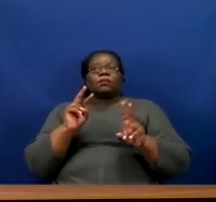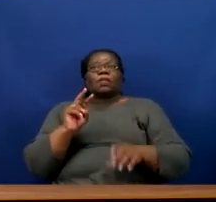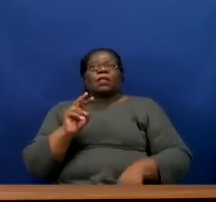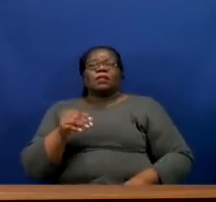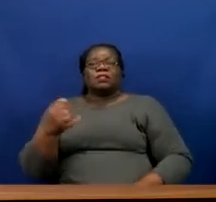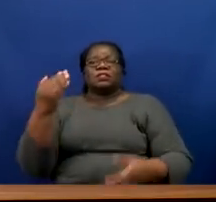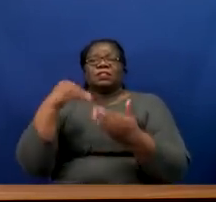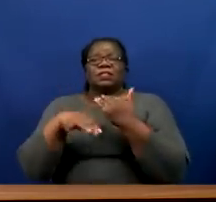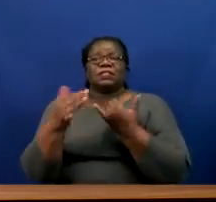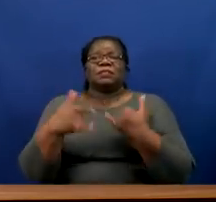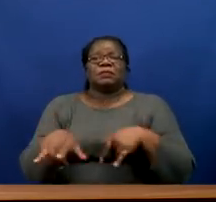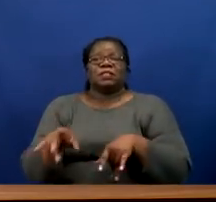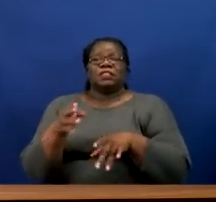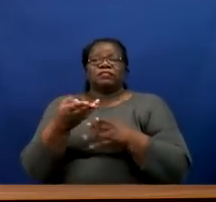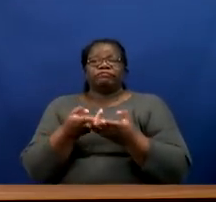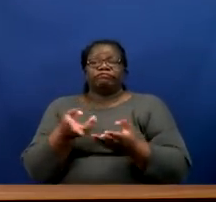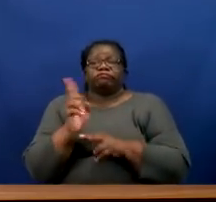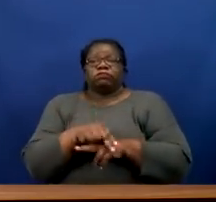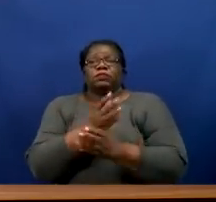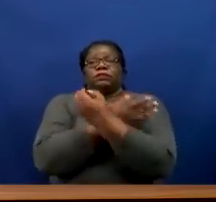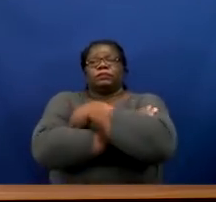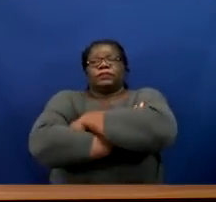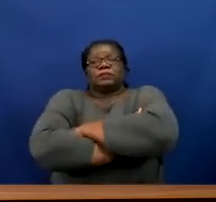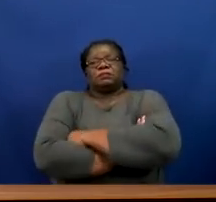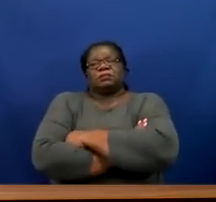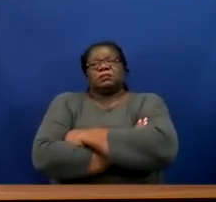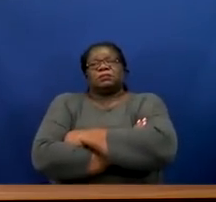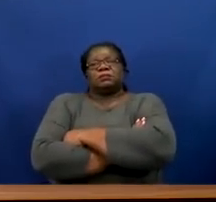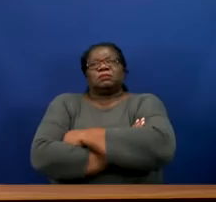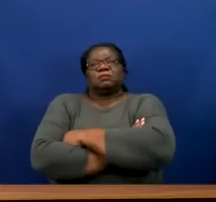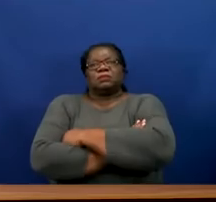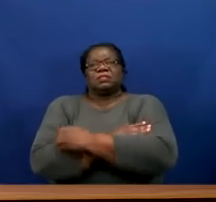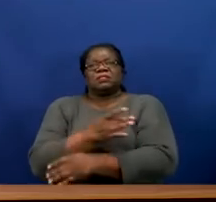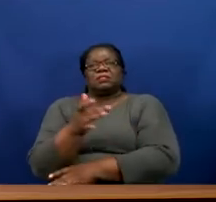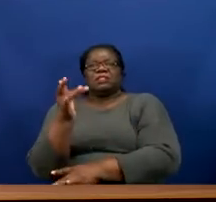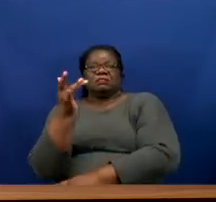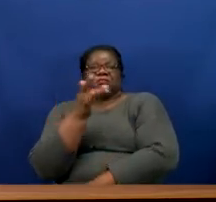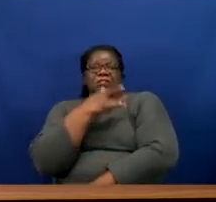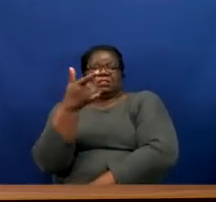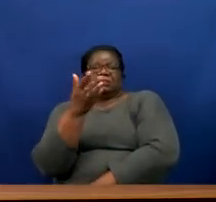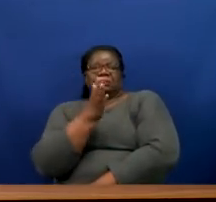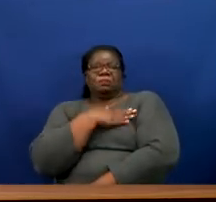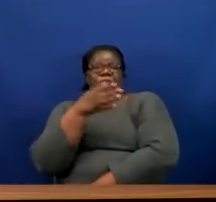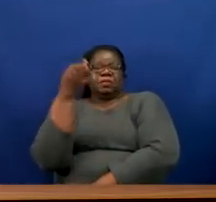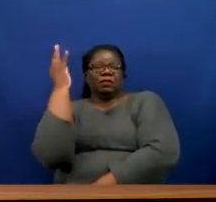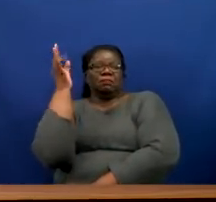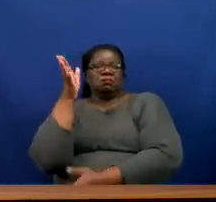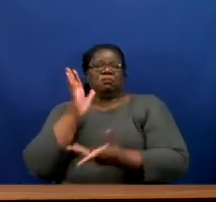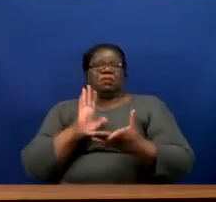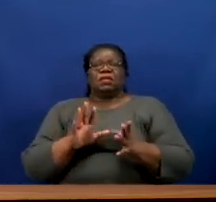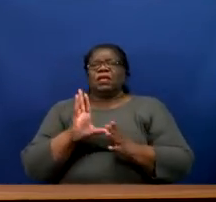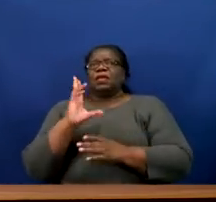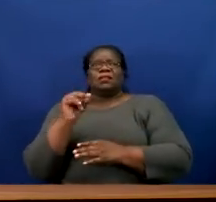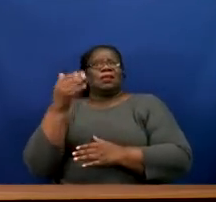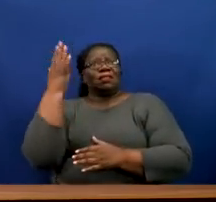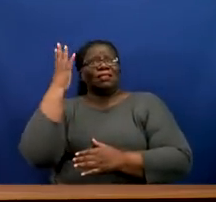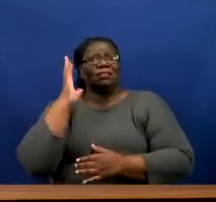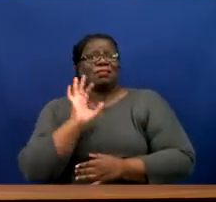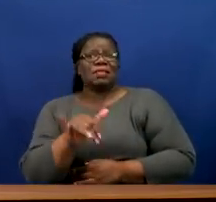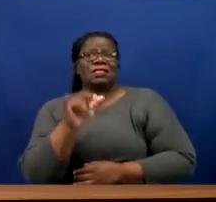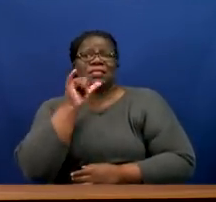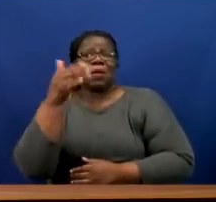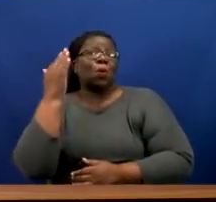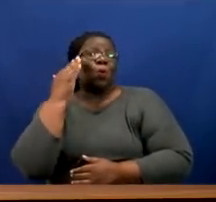Don't you come in here, cross your legs, fold your arms, and say, move me, minister. No, I'm not here to move you. I'm